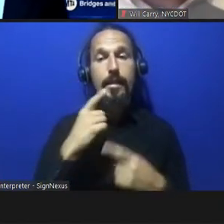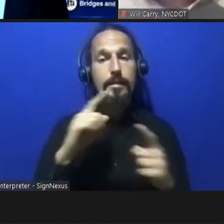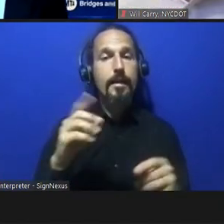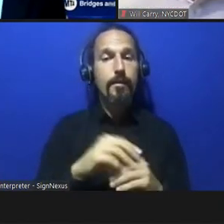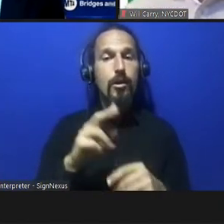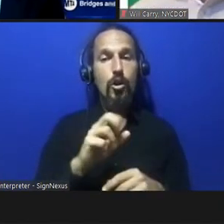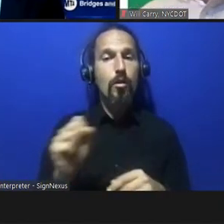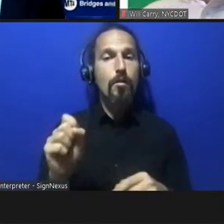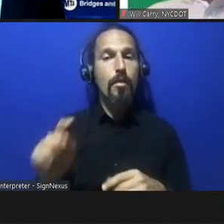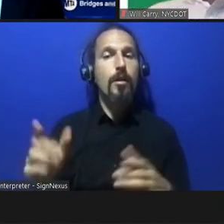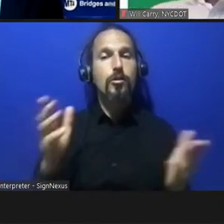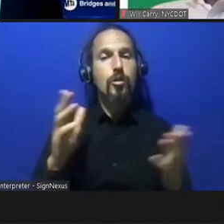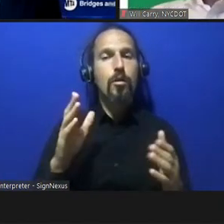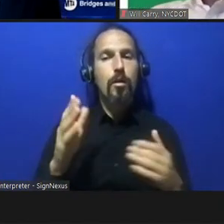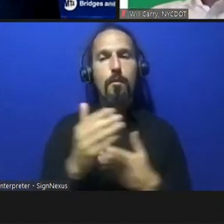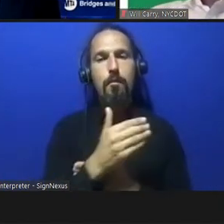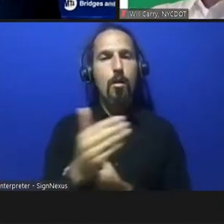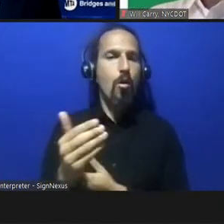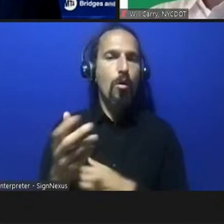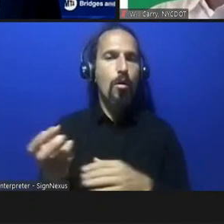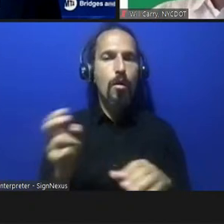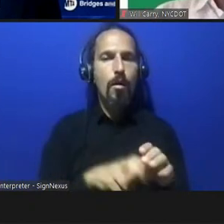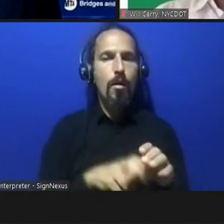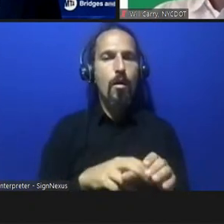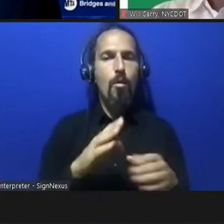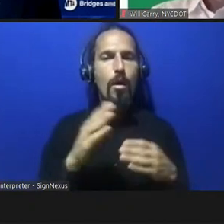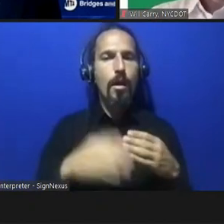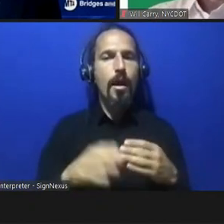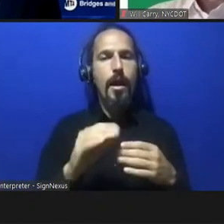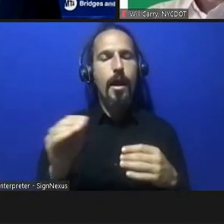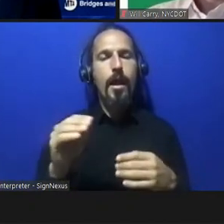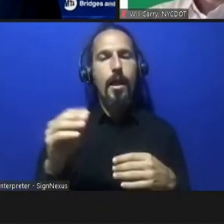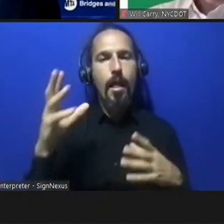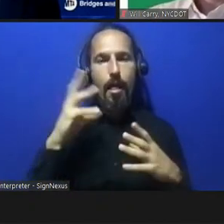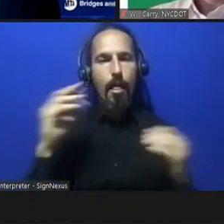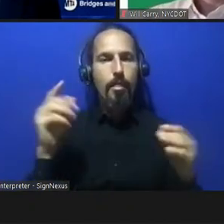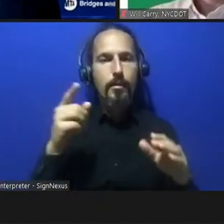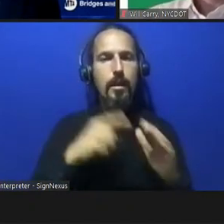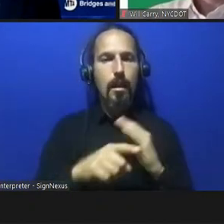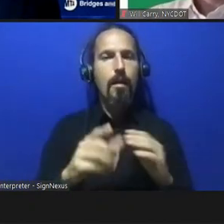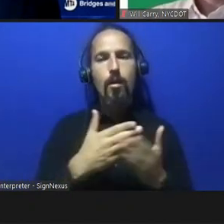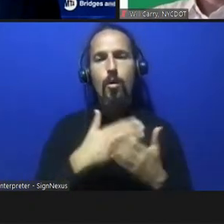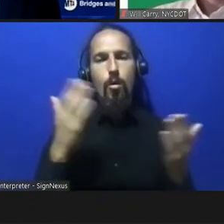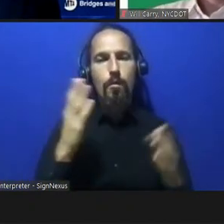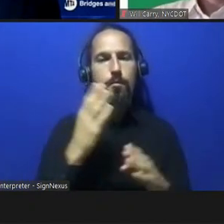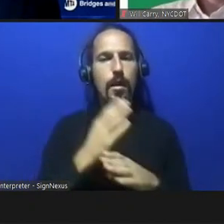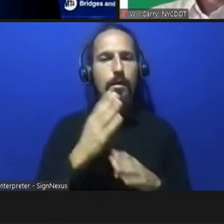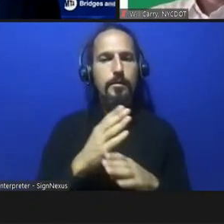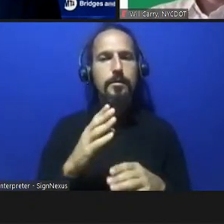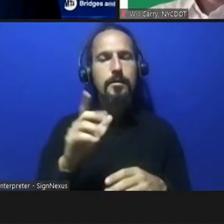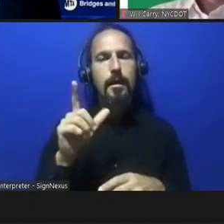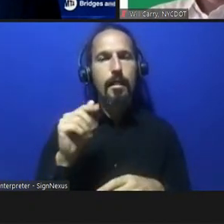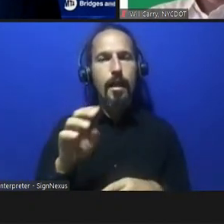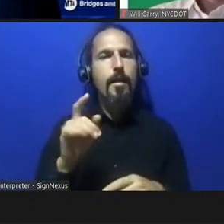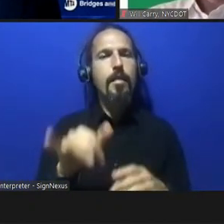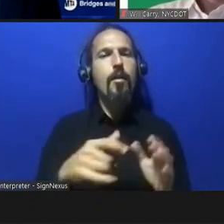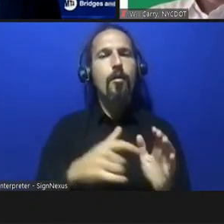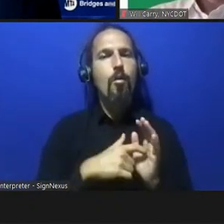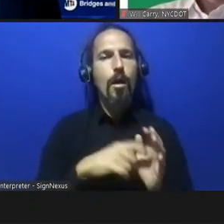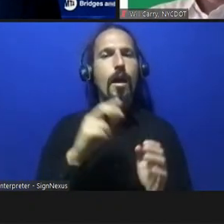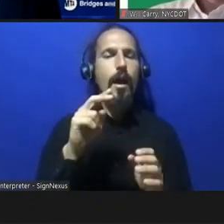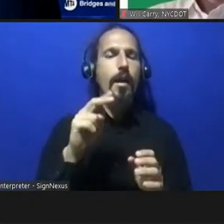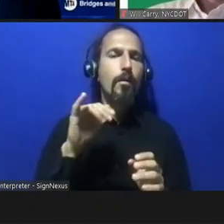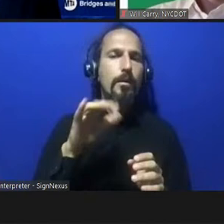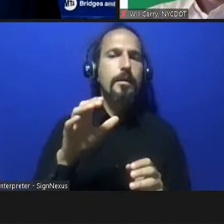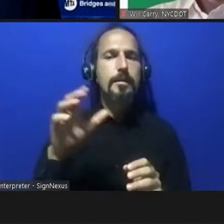it only serves morning weekday commuters and the holland tunnel currently has no bus lanes and realistically would also require nycdot